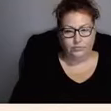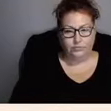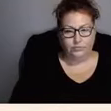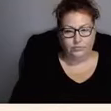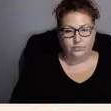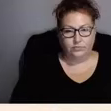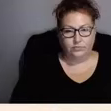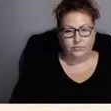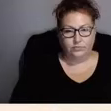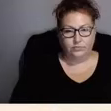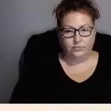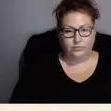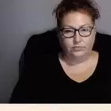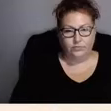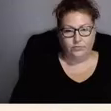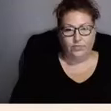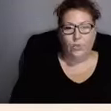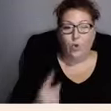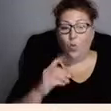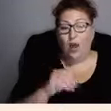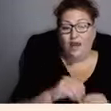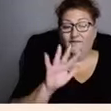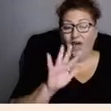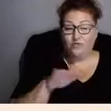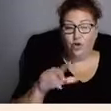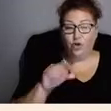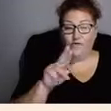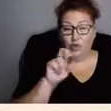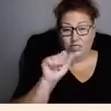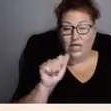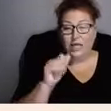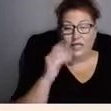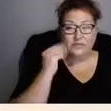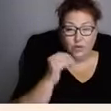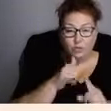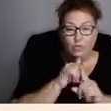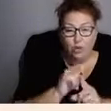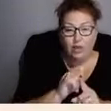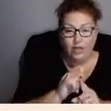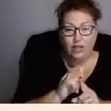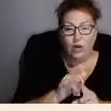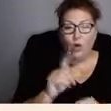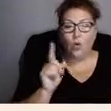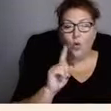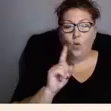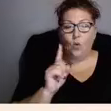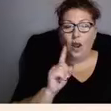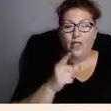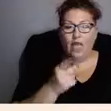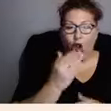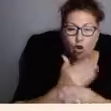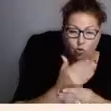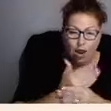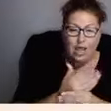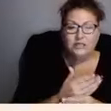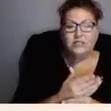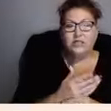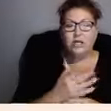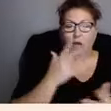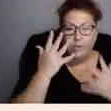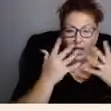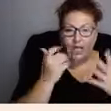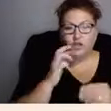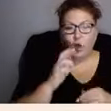One in five children in the United States experience bullying, where a peer harasses, humiliates, or threatens repeatedly. Bullying can have